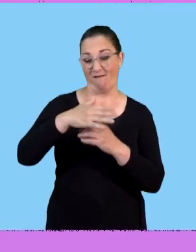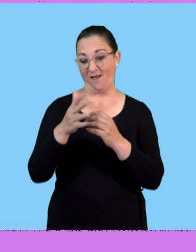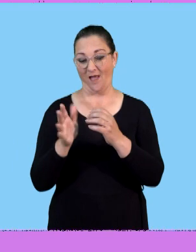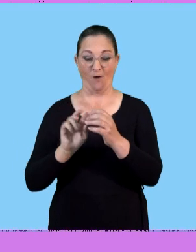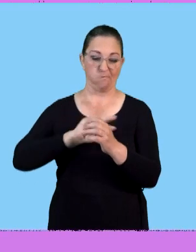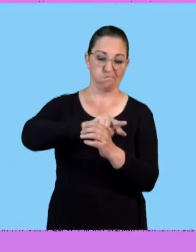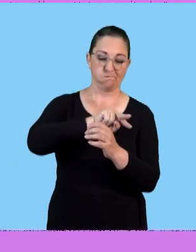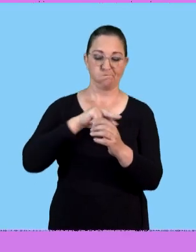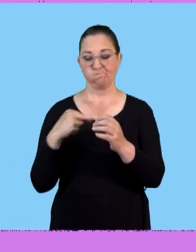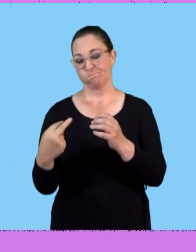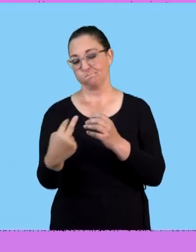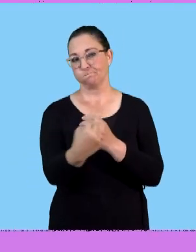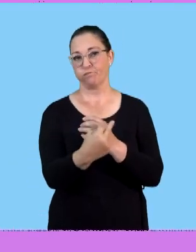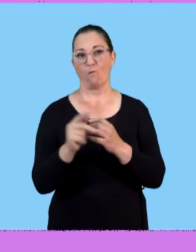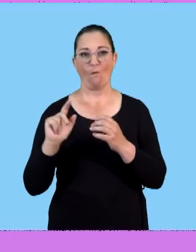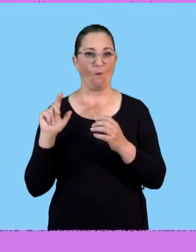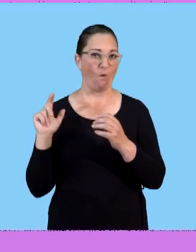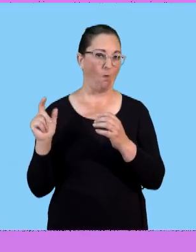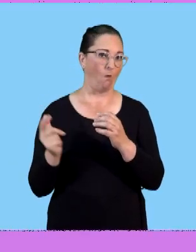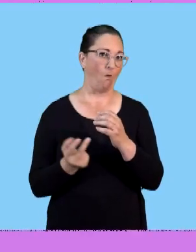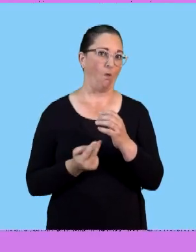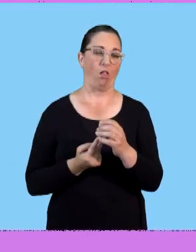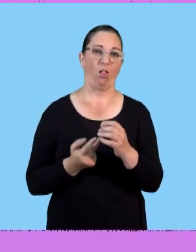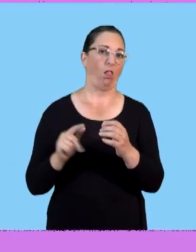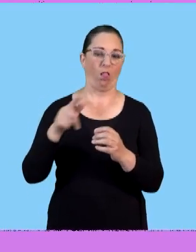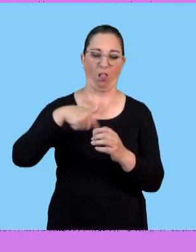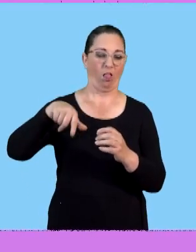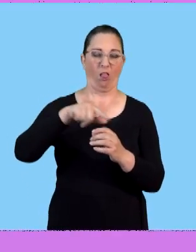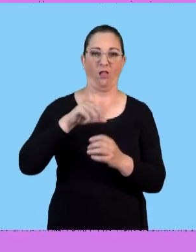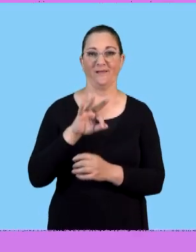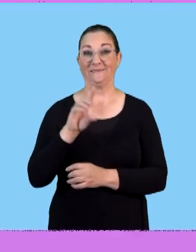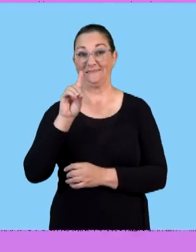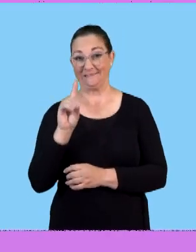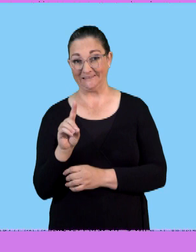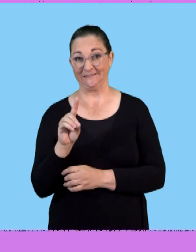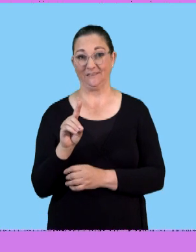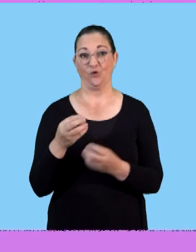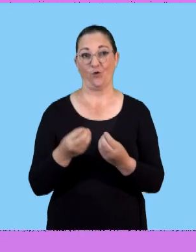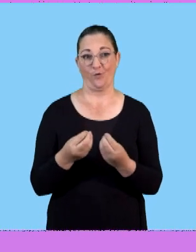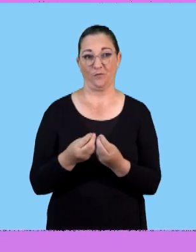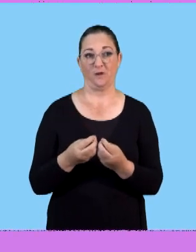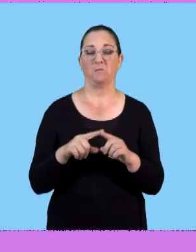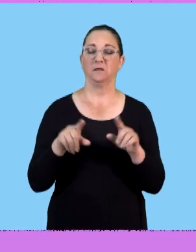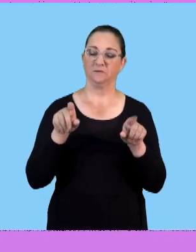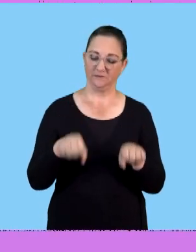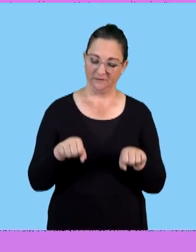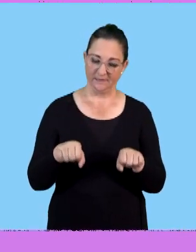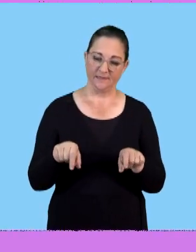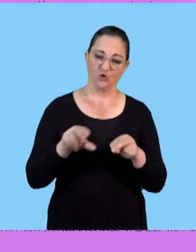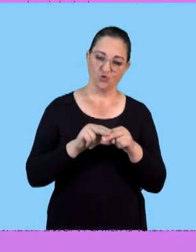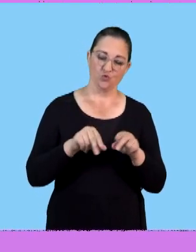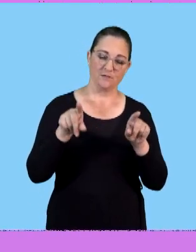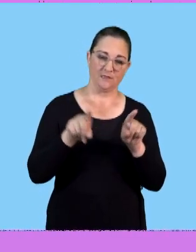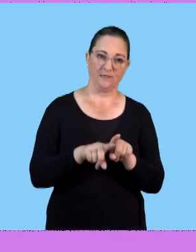total exterior area of all exposed surfaces of a three-dimensional object. Then indeed